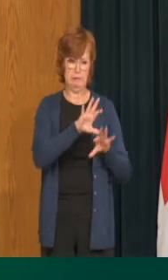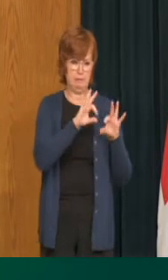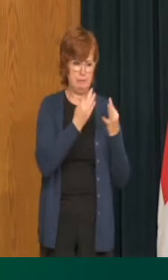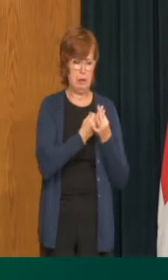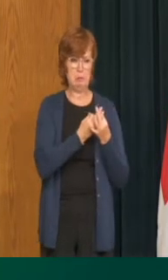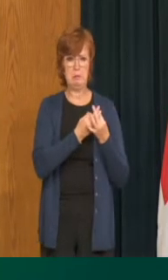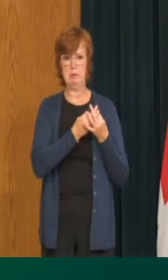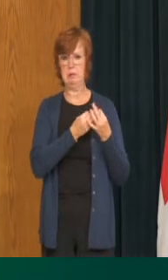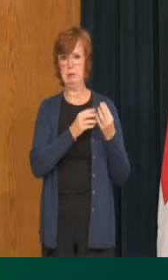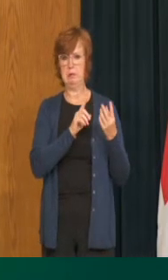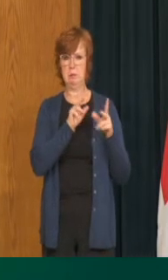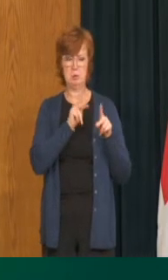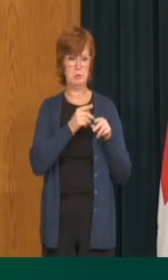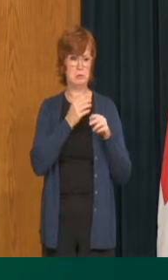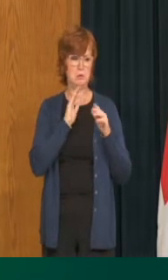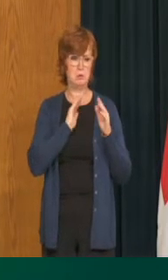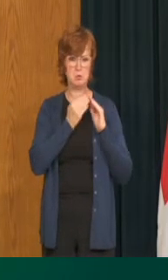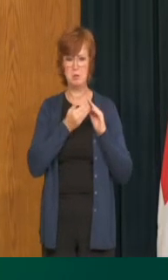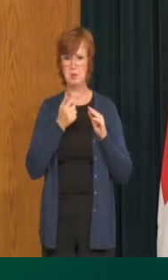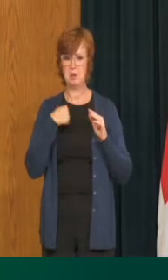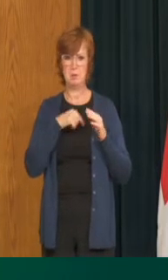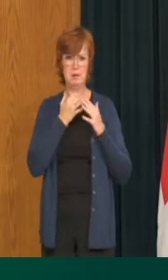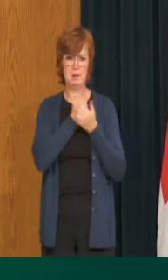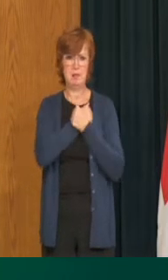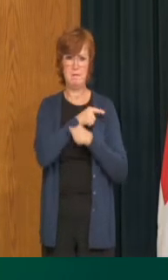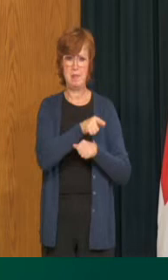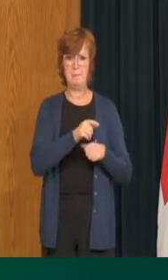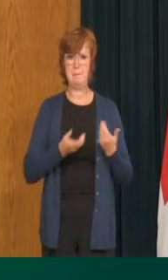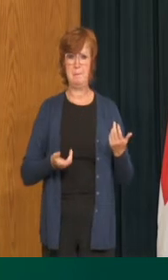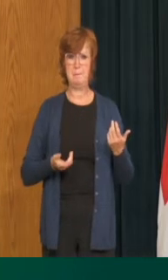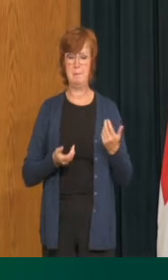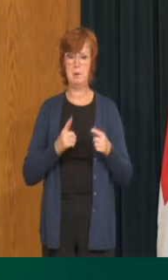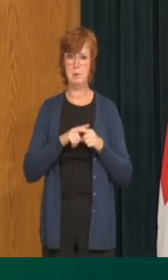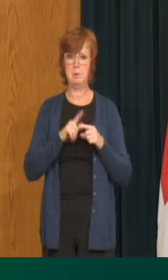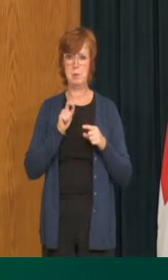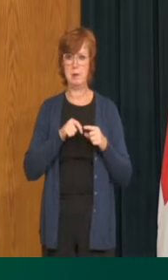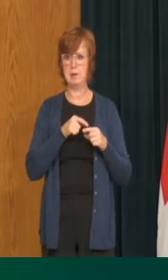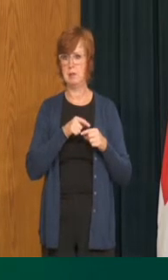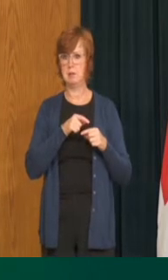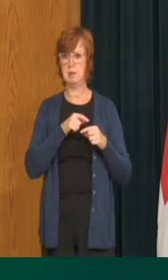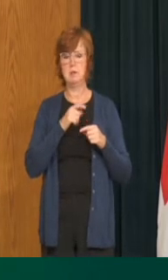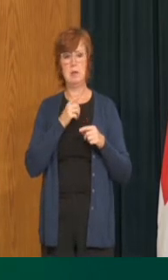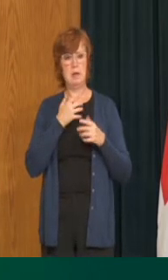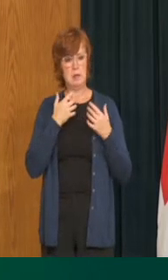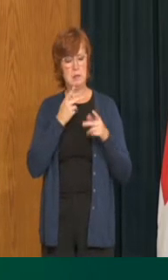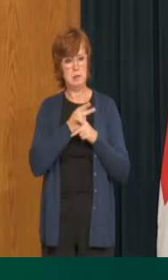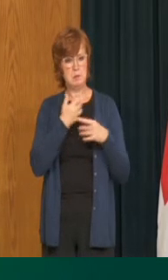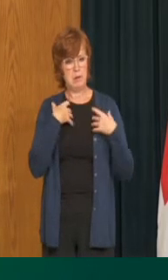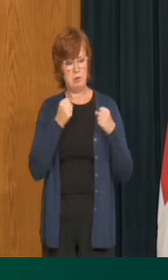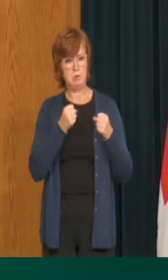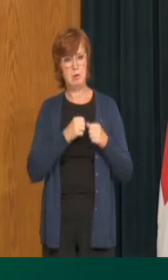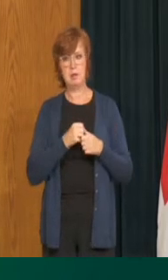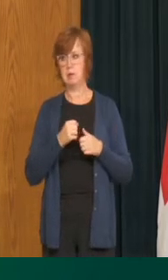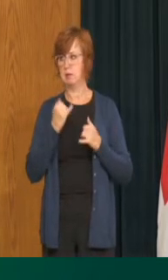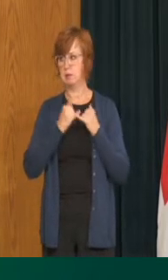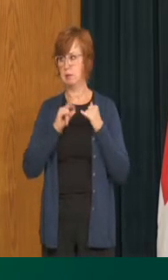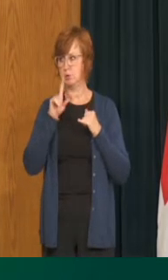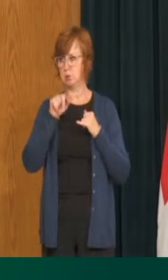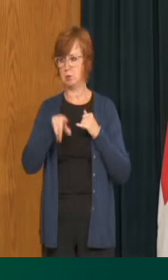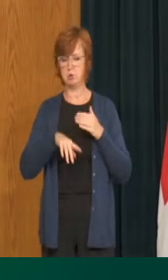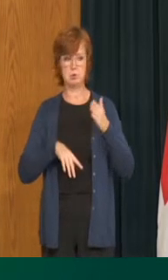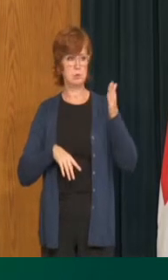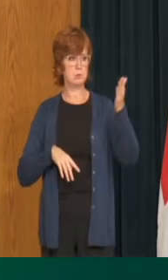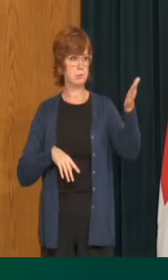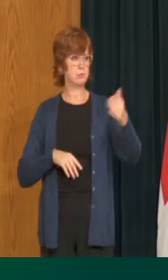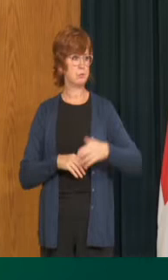people in our communities, people that ultimately we love very much. We'll take our last question in the room. Arthur? So again,